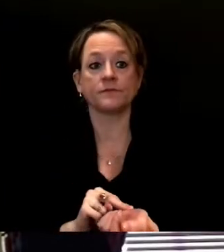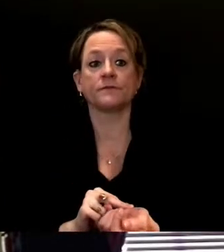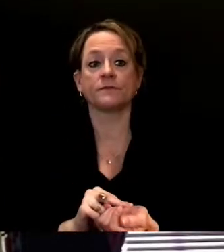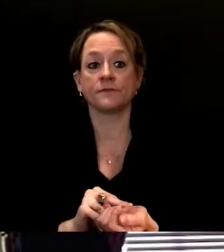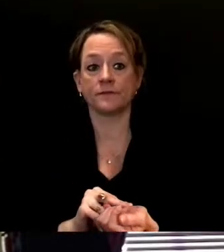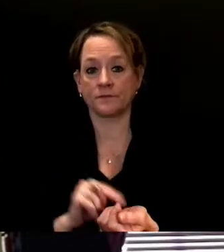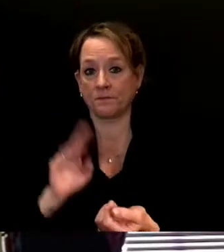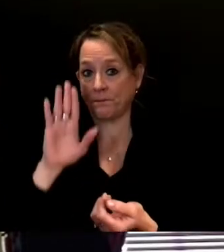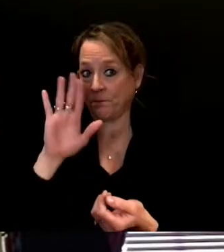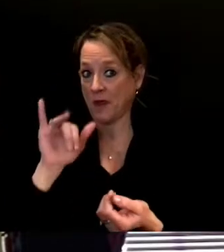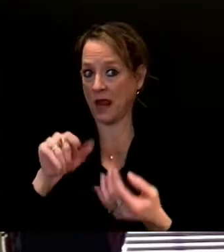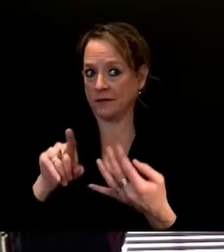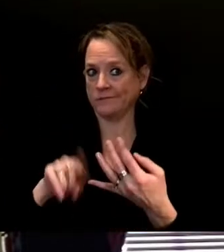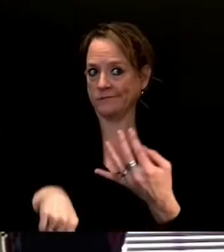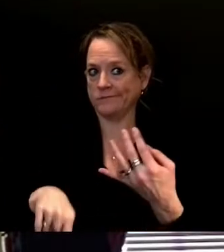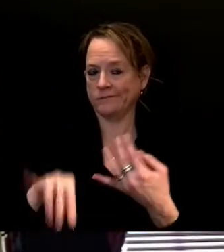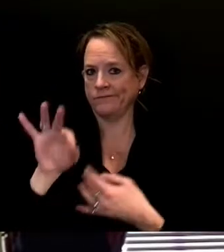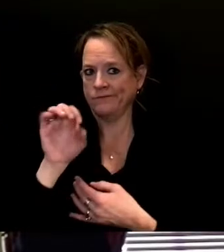be deployed.